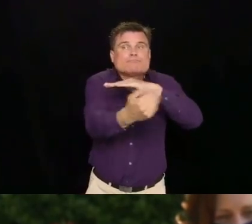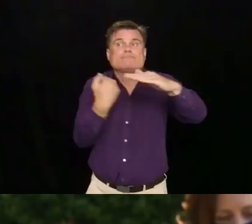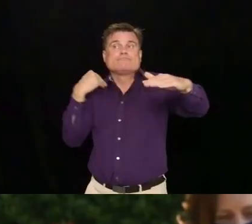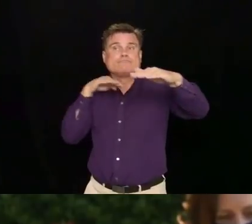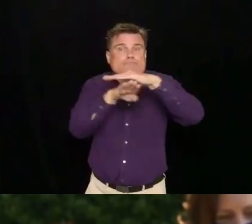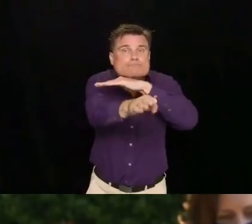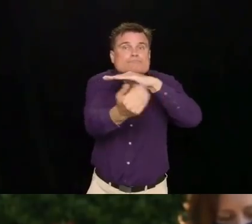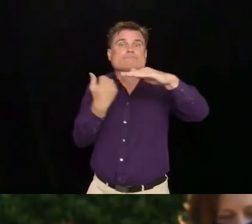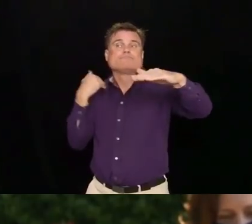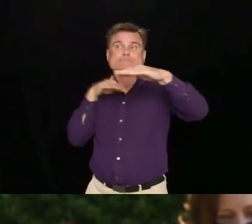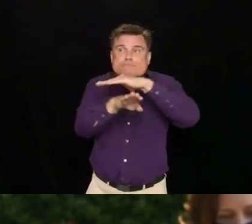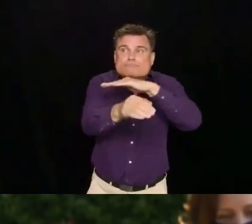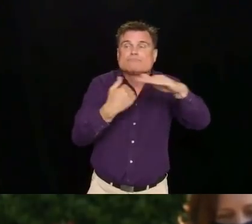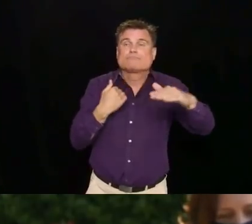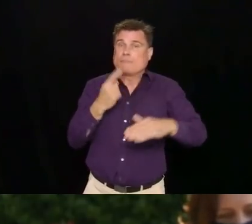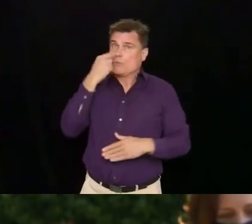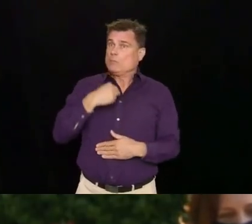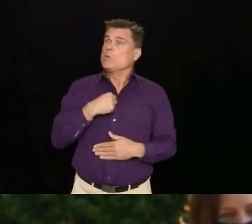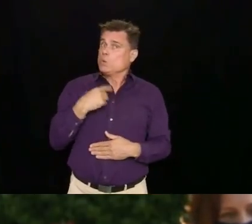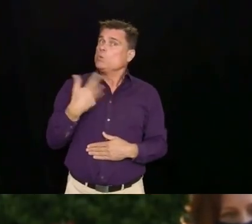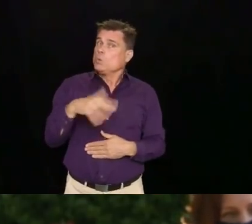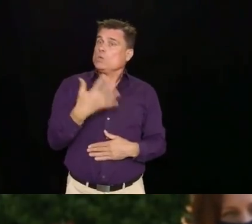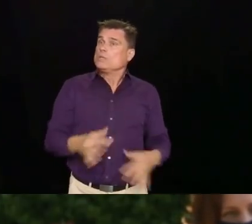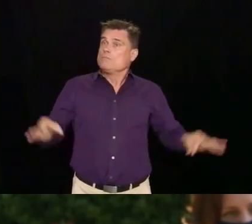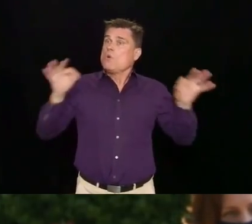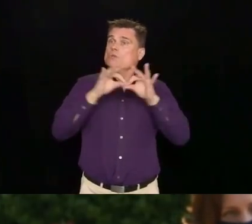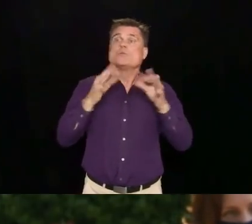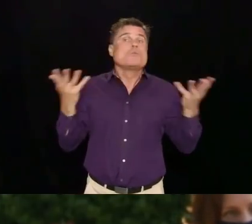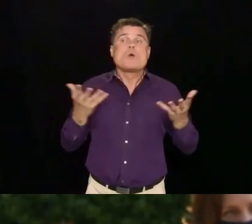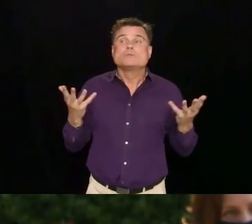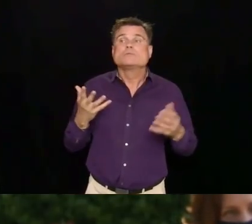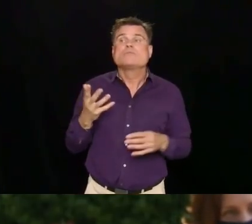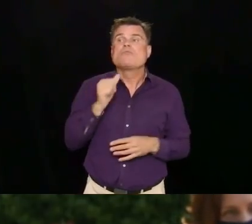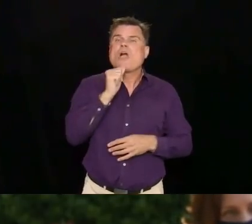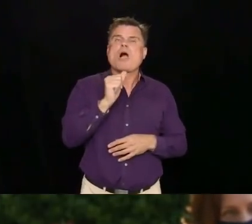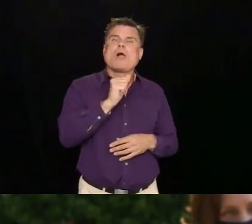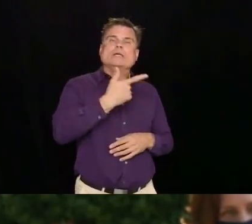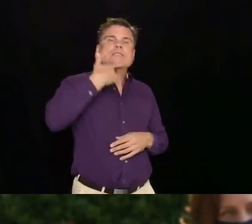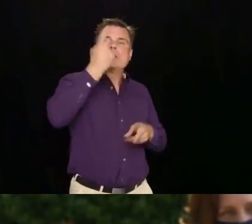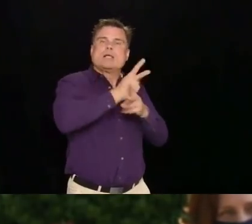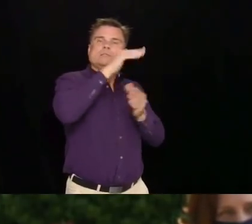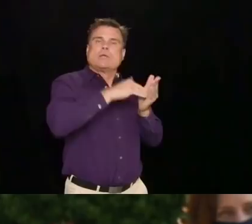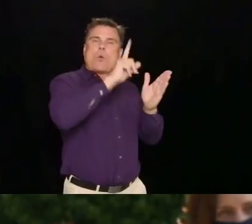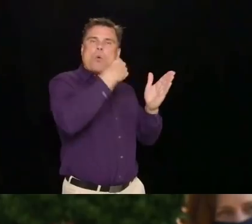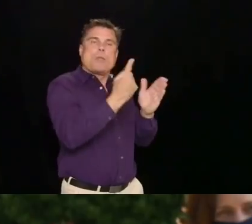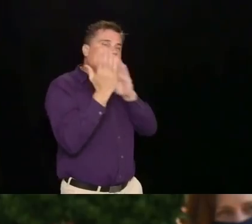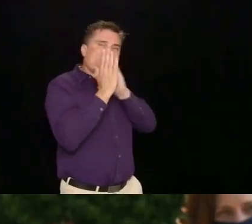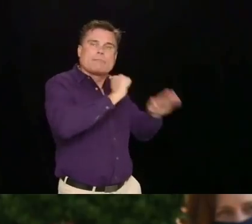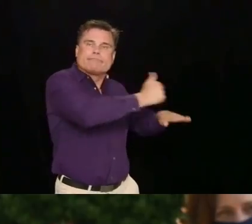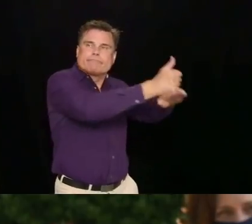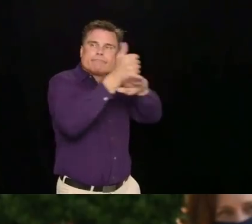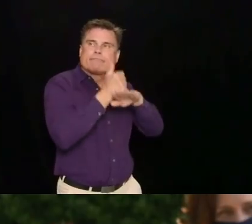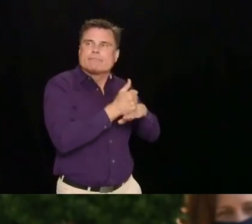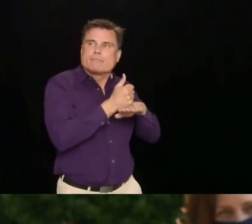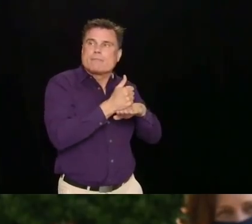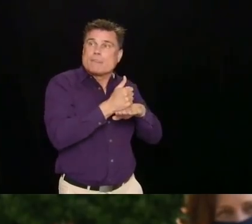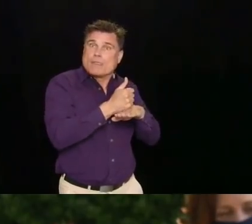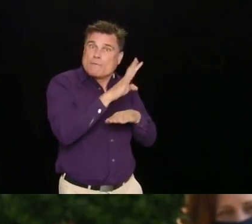is fundamental to me, is not that just that we have long-term care homes like these new 495